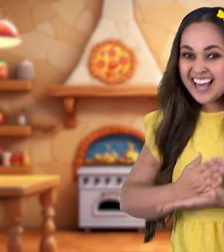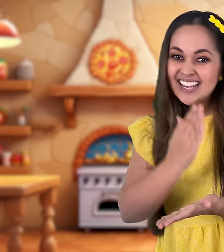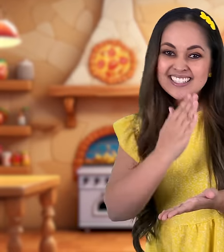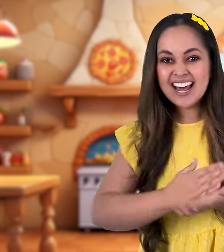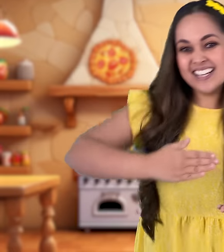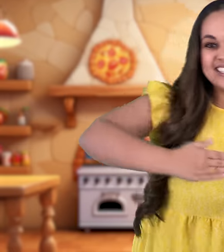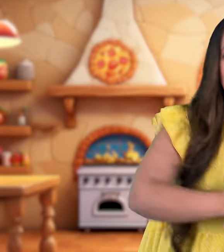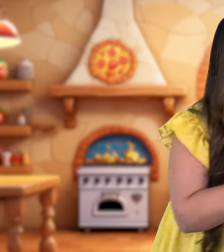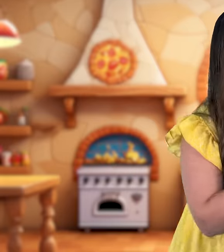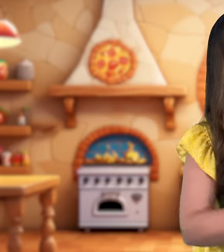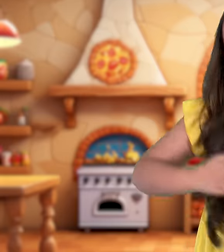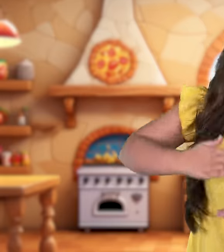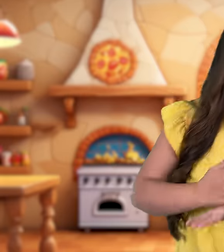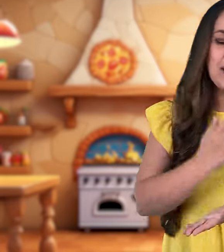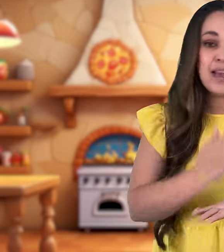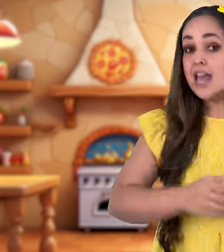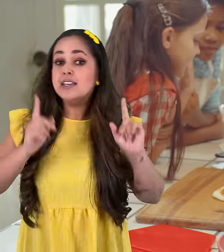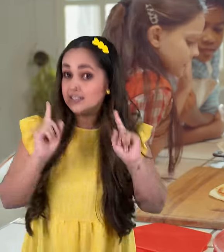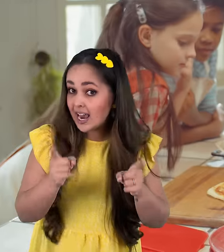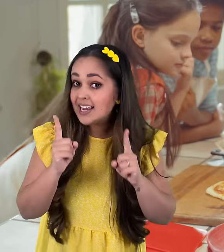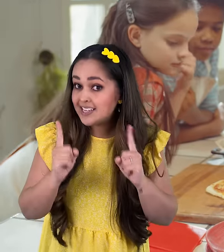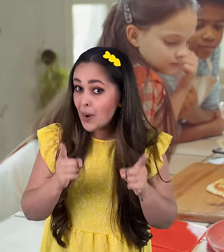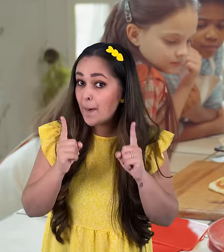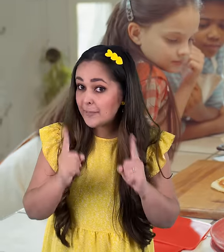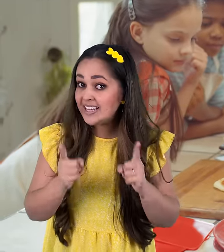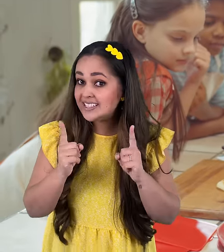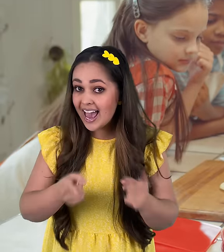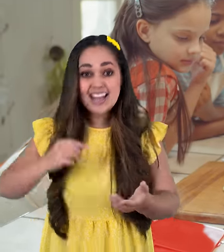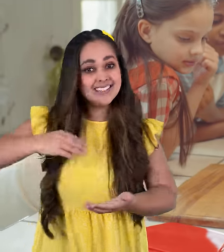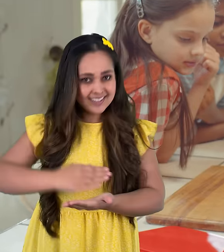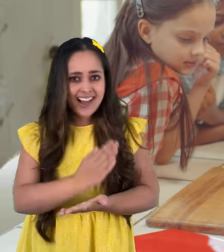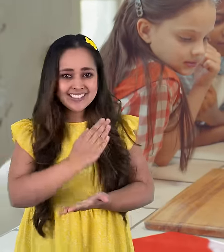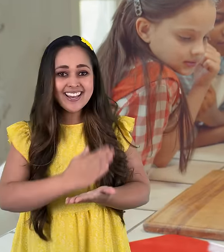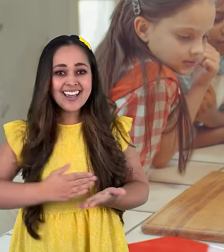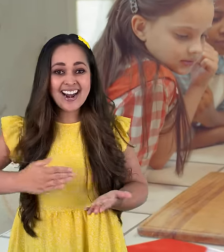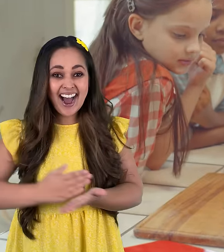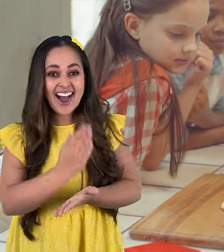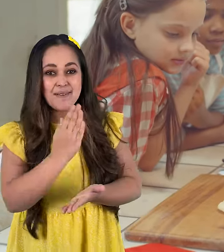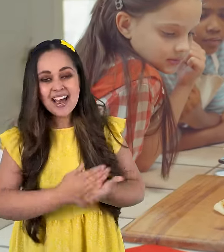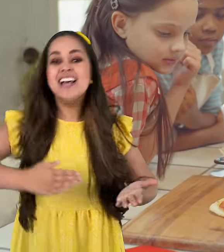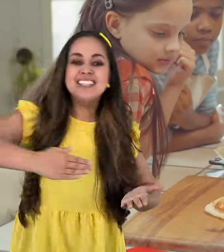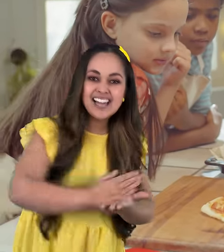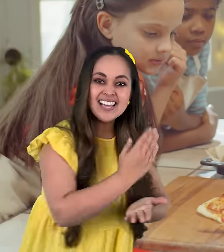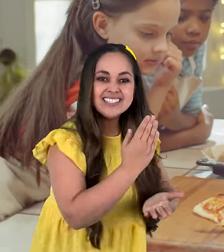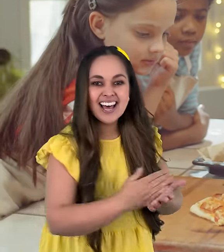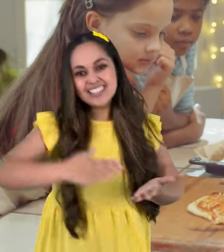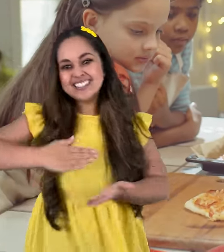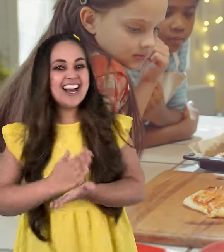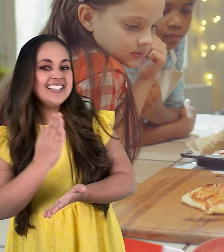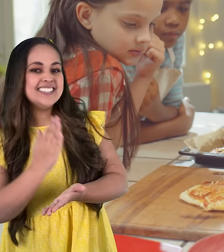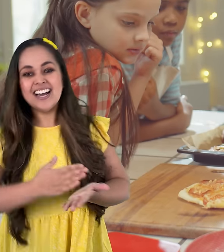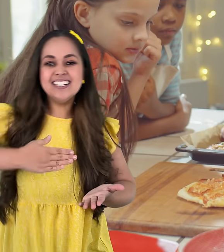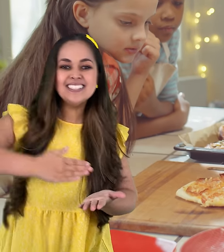slice, slice, slice, slice it up. You take your pizza and slice it up. Slice,